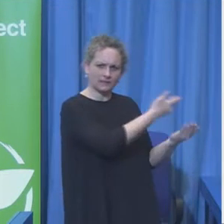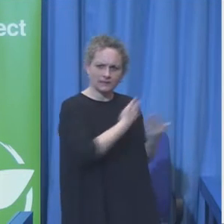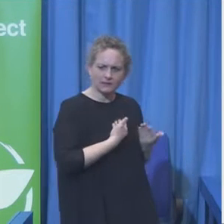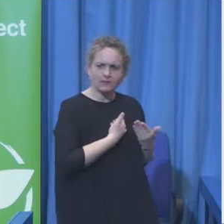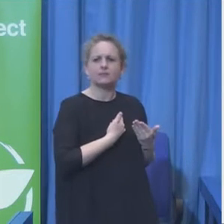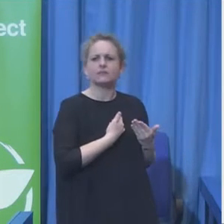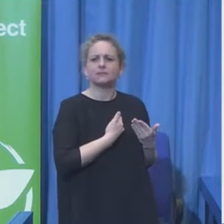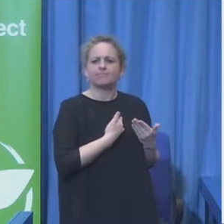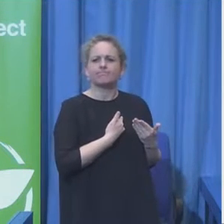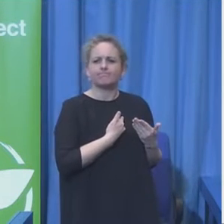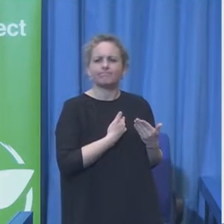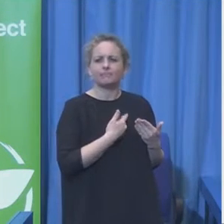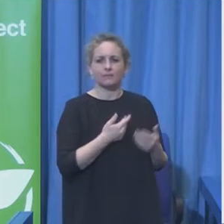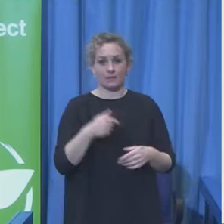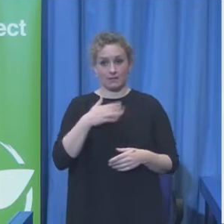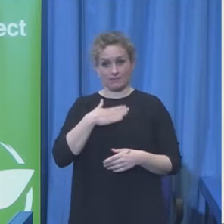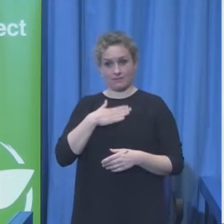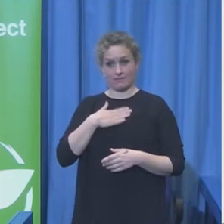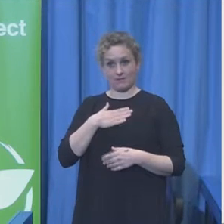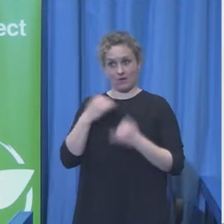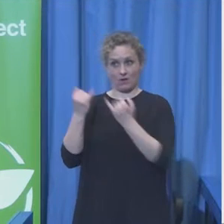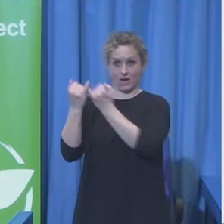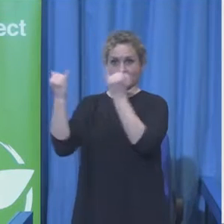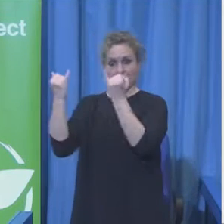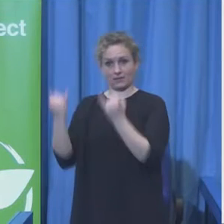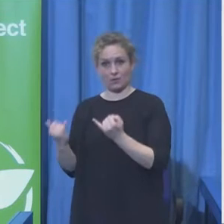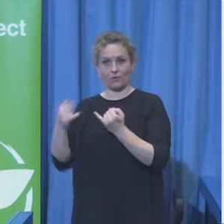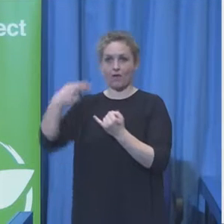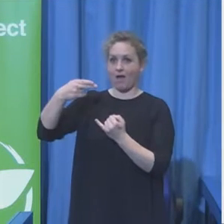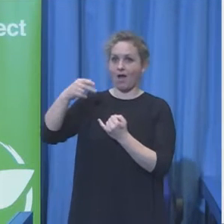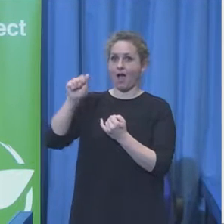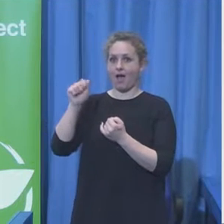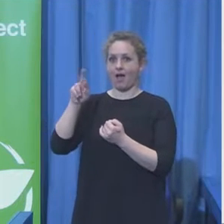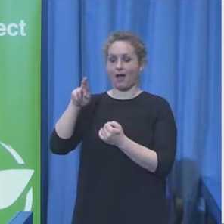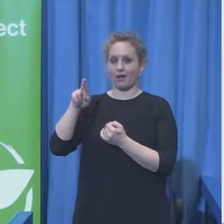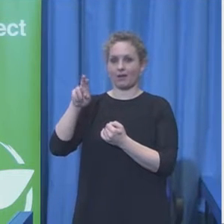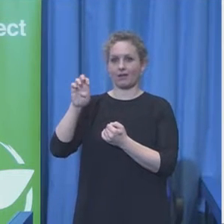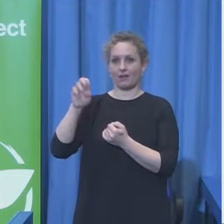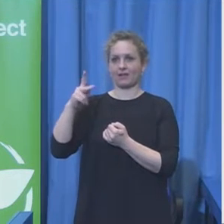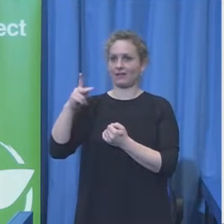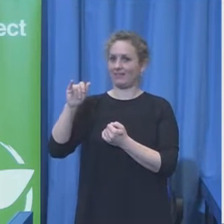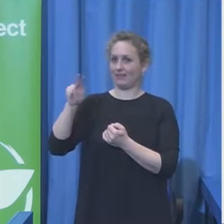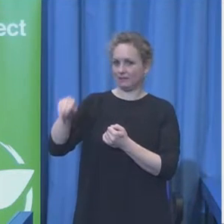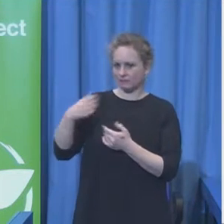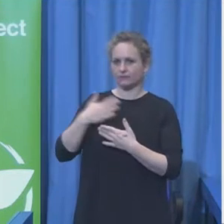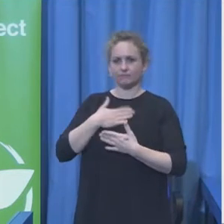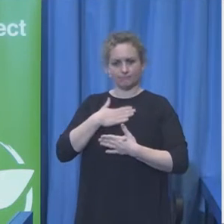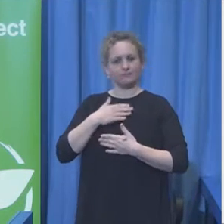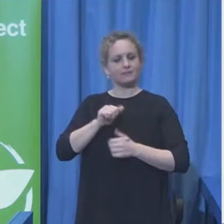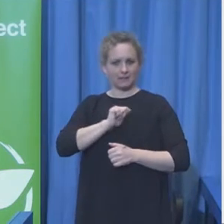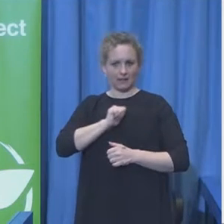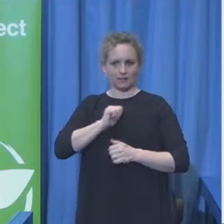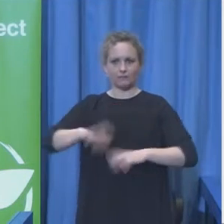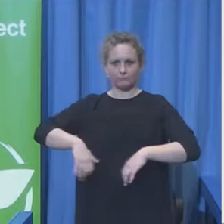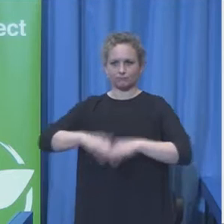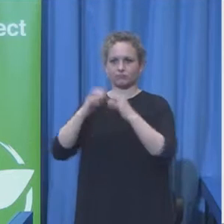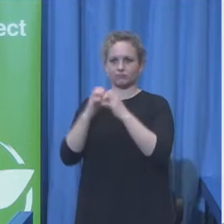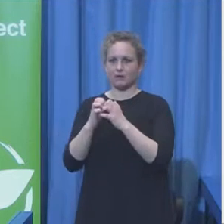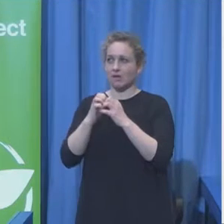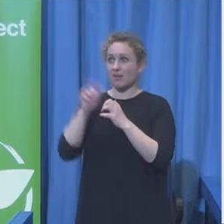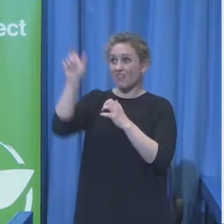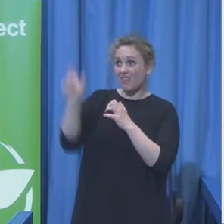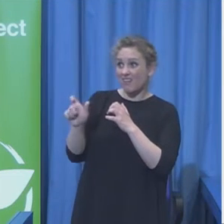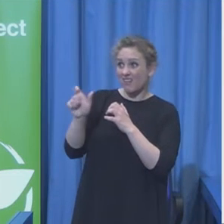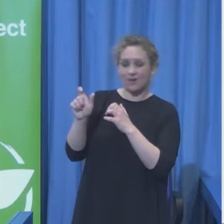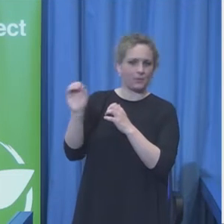is not here with us, and he wanted to be, so I send his regards and greetings as well. This year marks the 27th anniversary